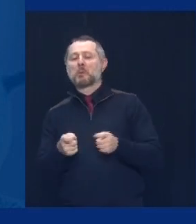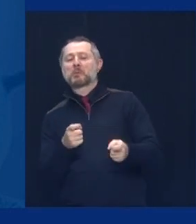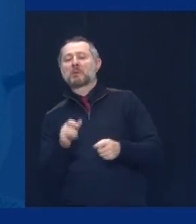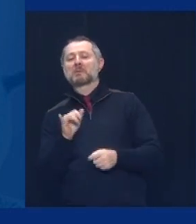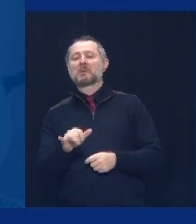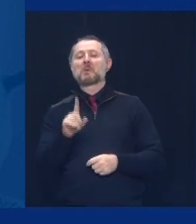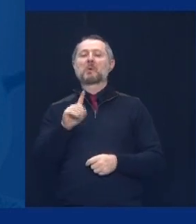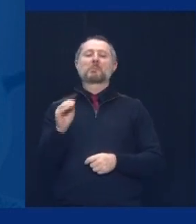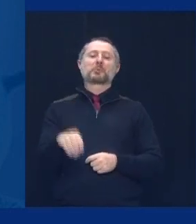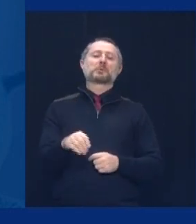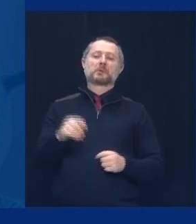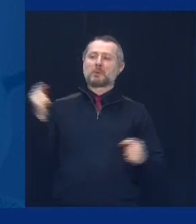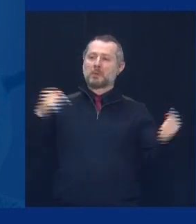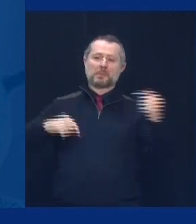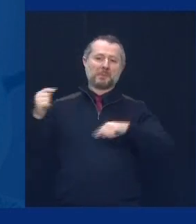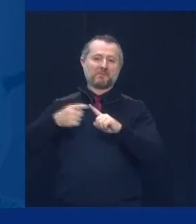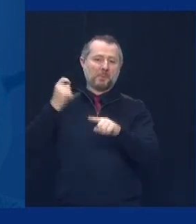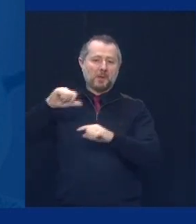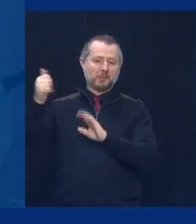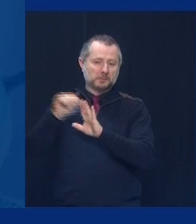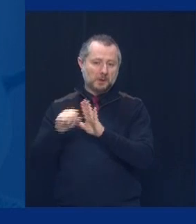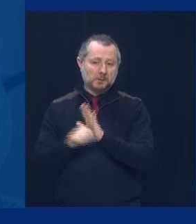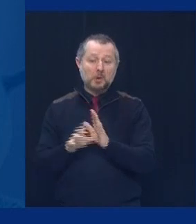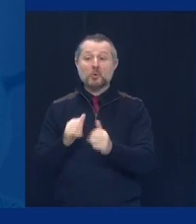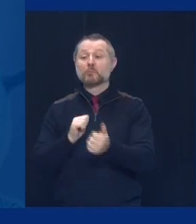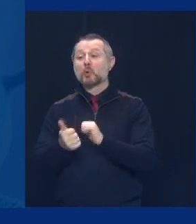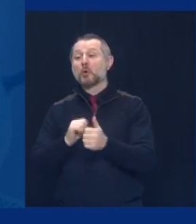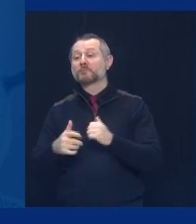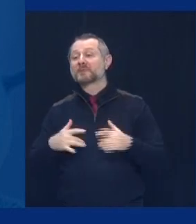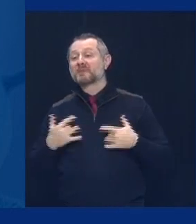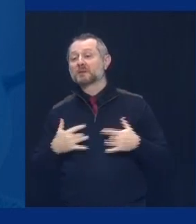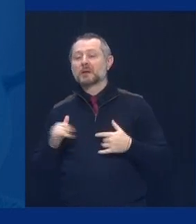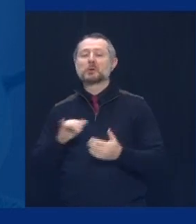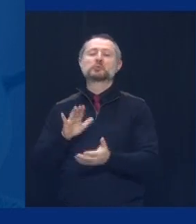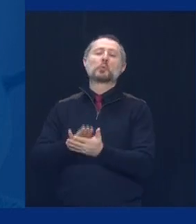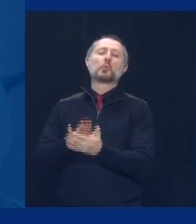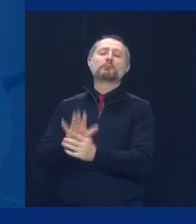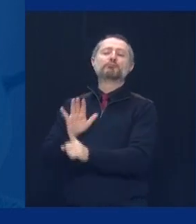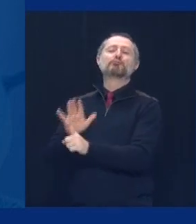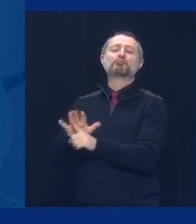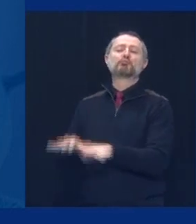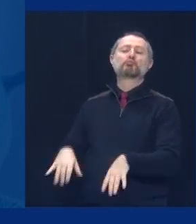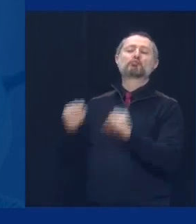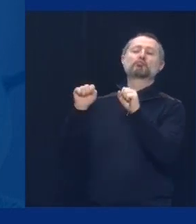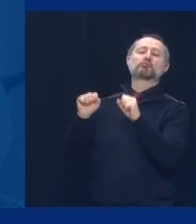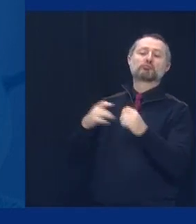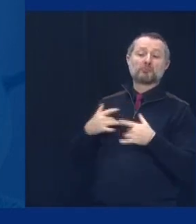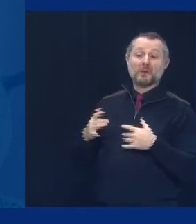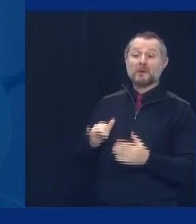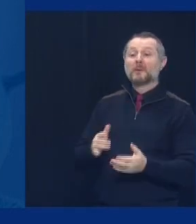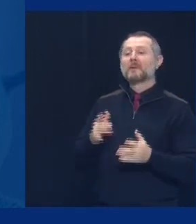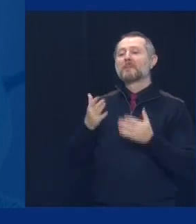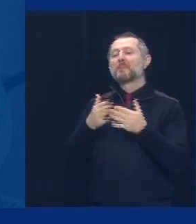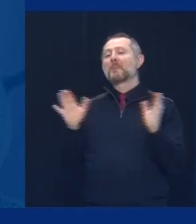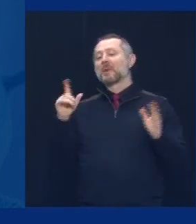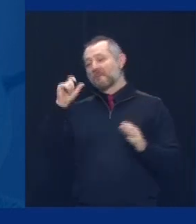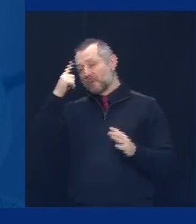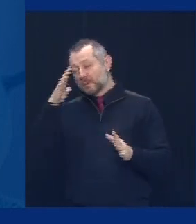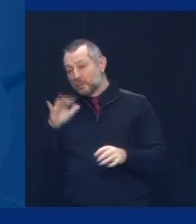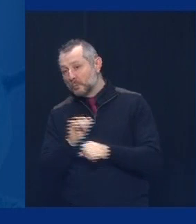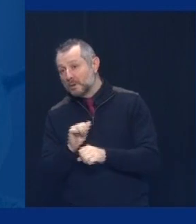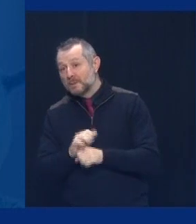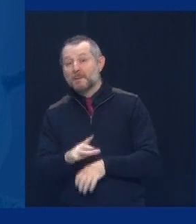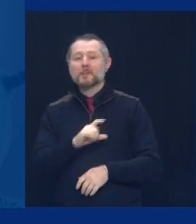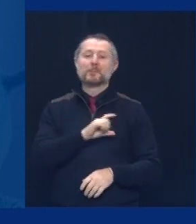1%. Sports is basically school sports. Public sector, police, fire,